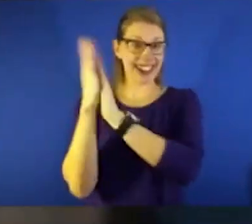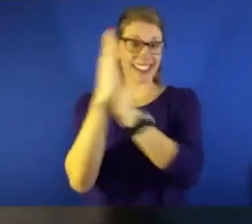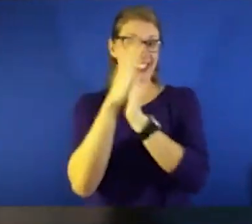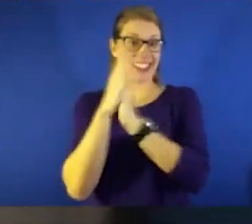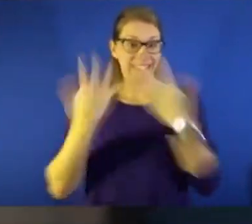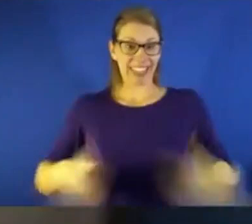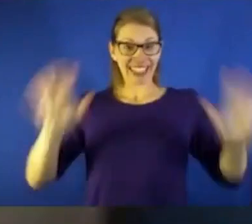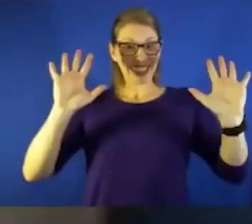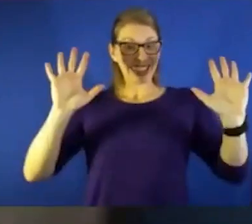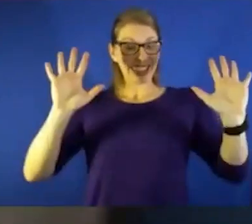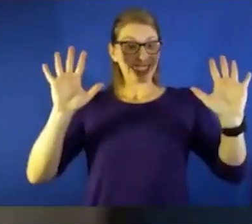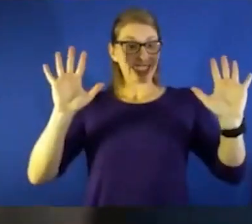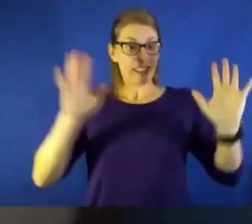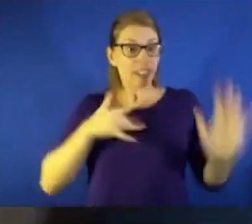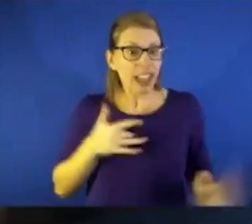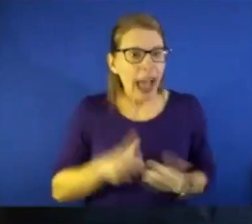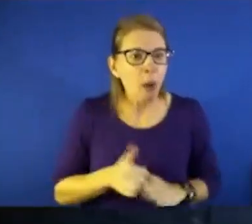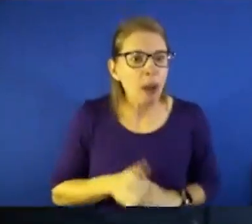How you feel?